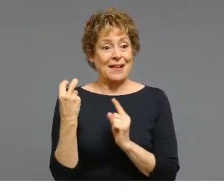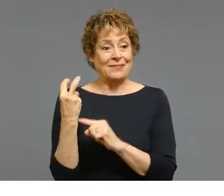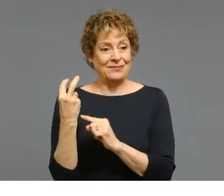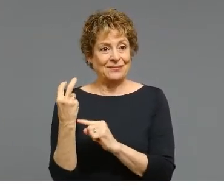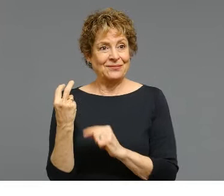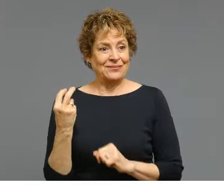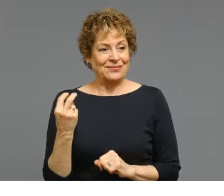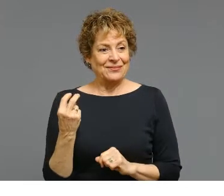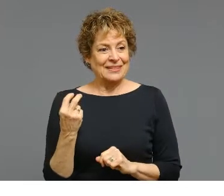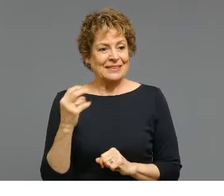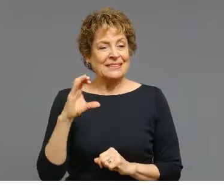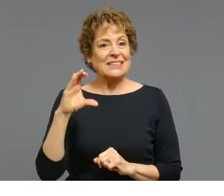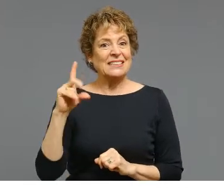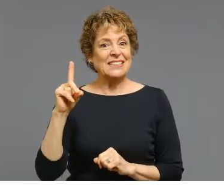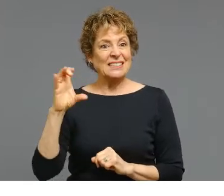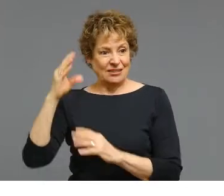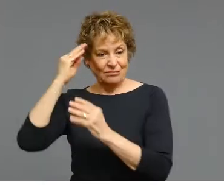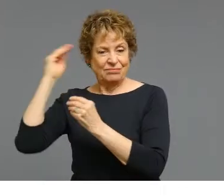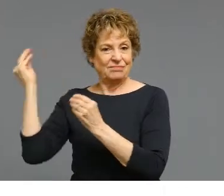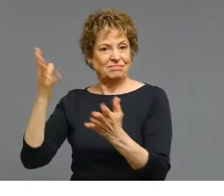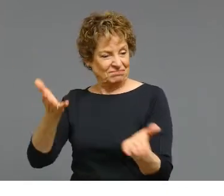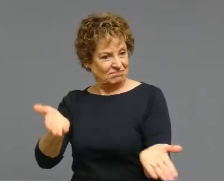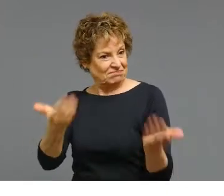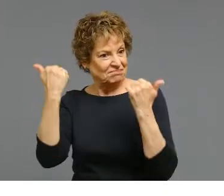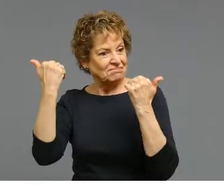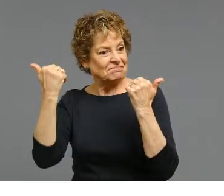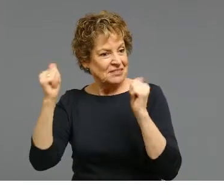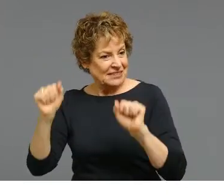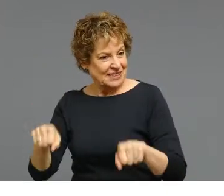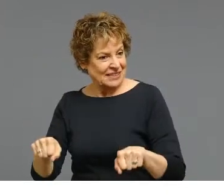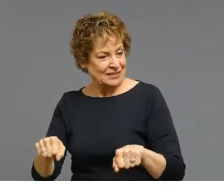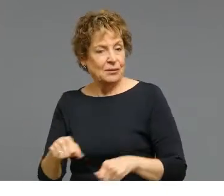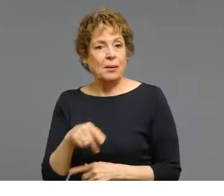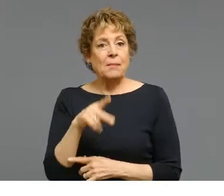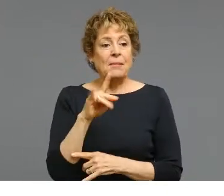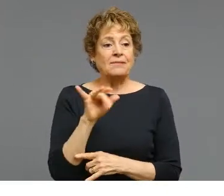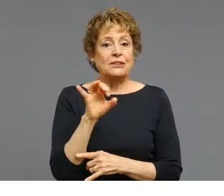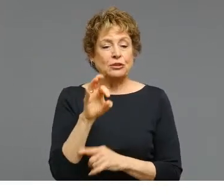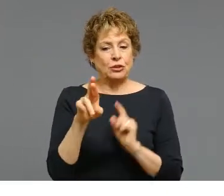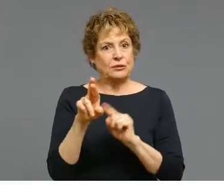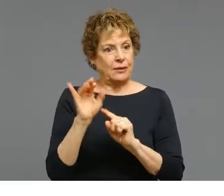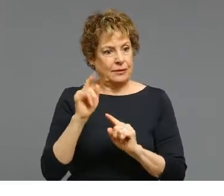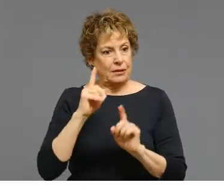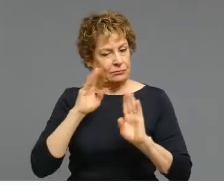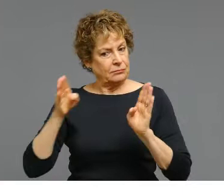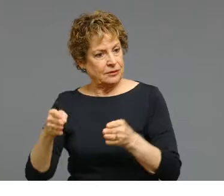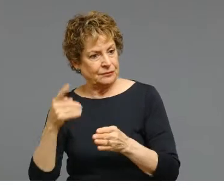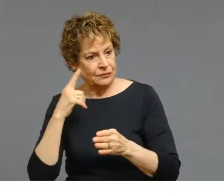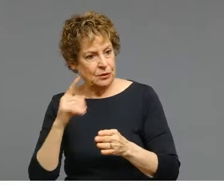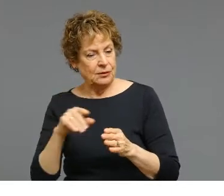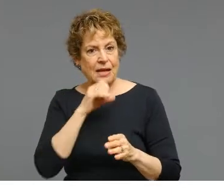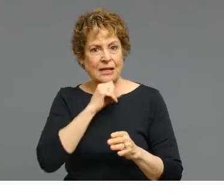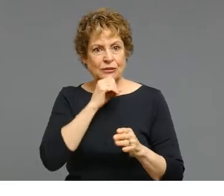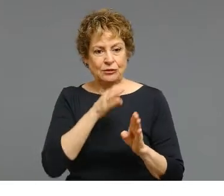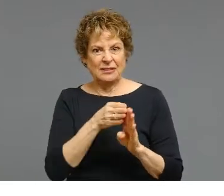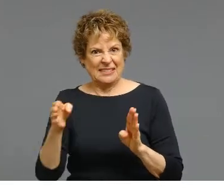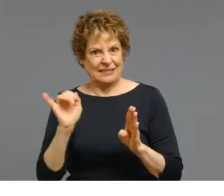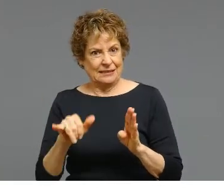could be used in those that are 12 and older. The really exciting update is that the vaccine now may